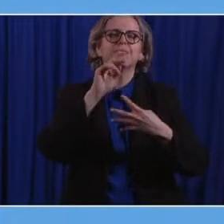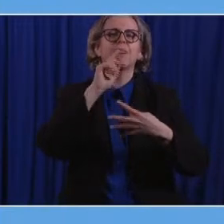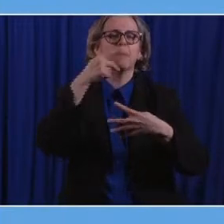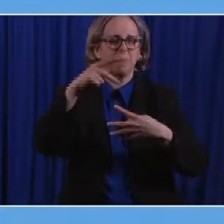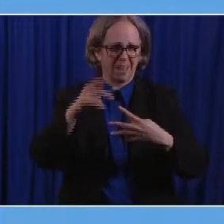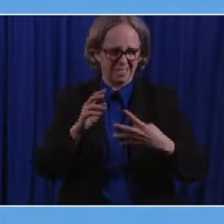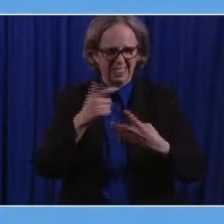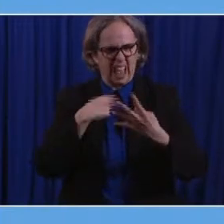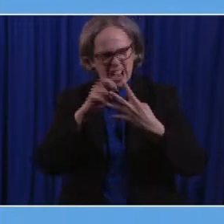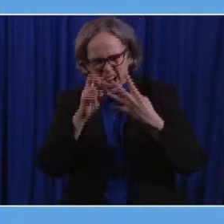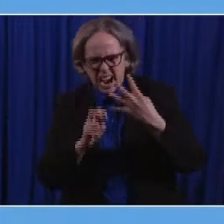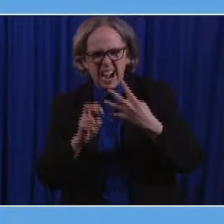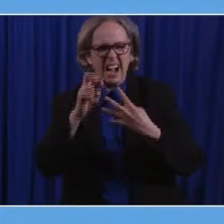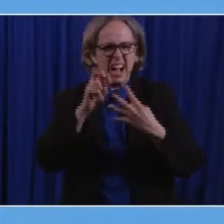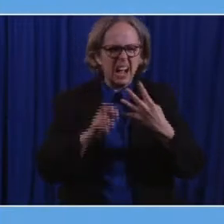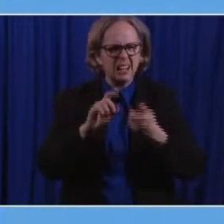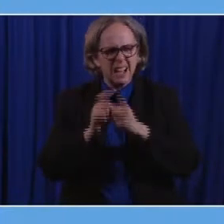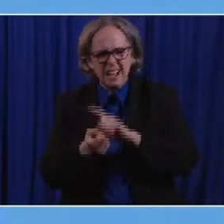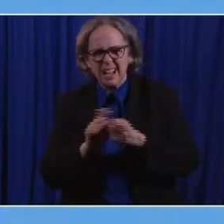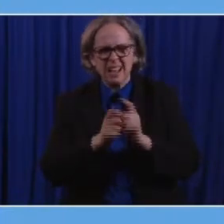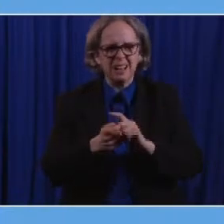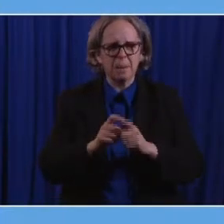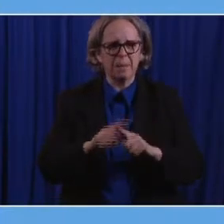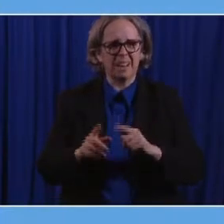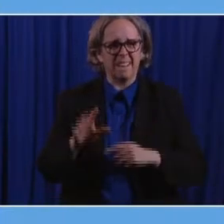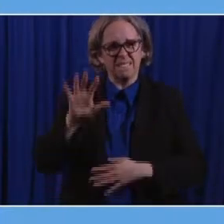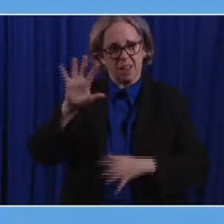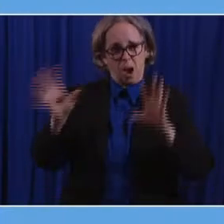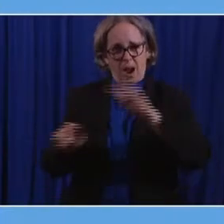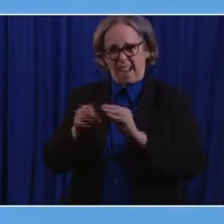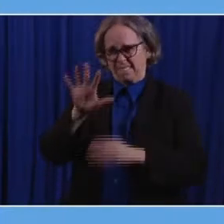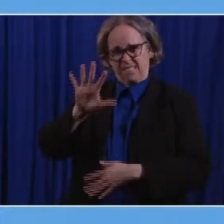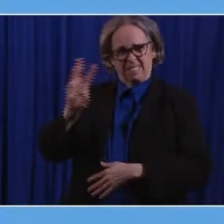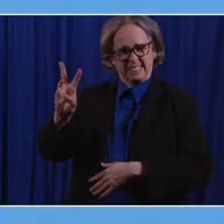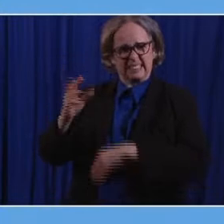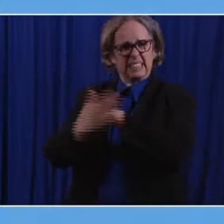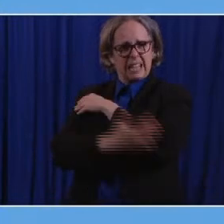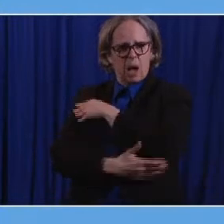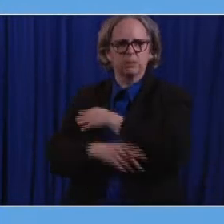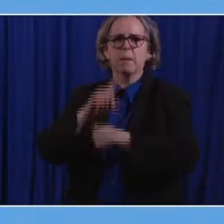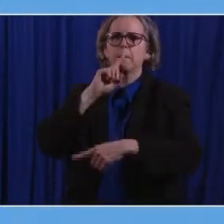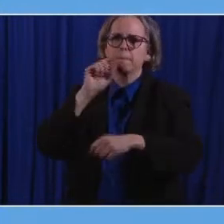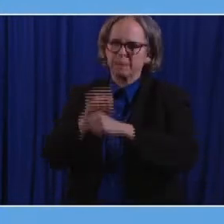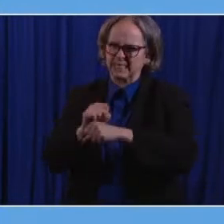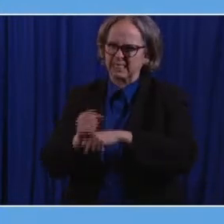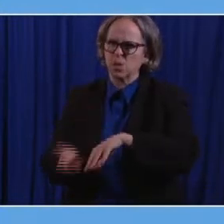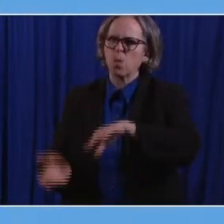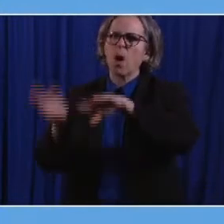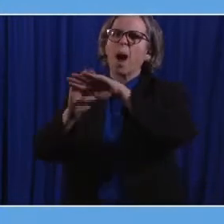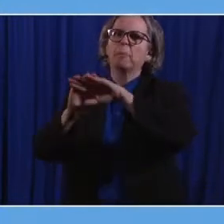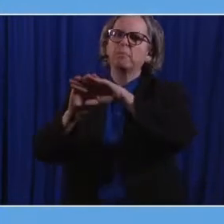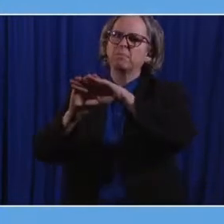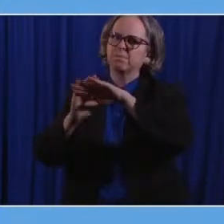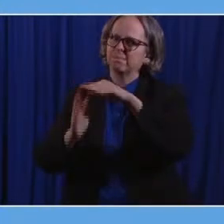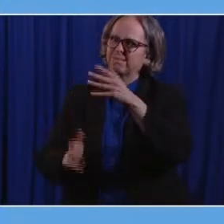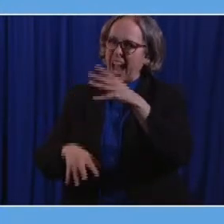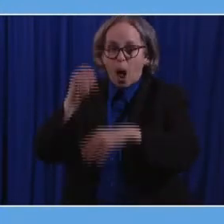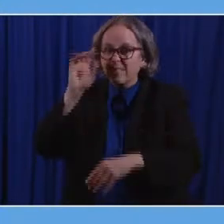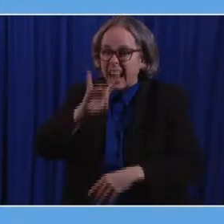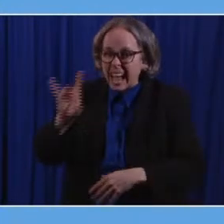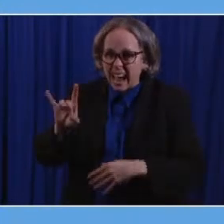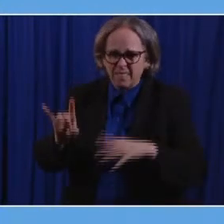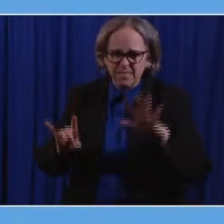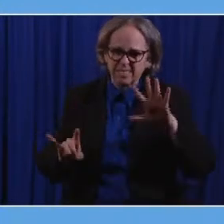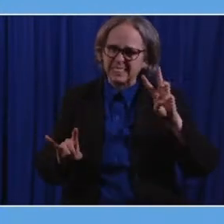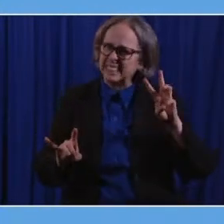case increases in 56 out of our 88 counties. At this point, there are not yet significant increases in healthcare utilization